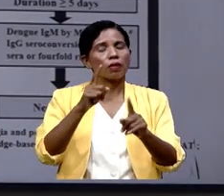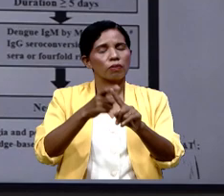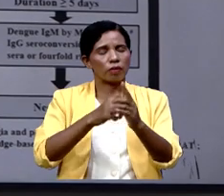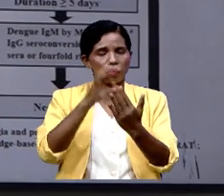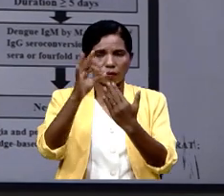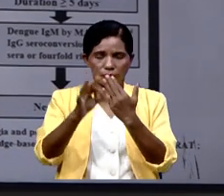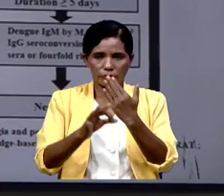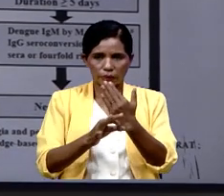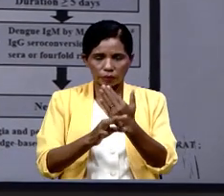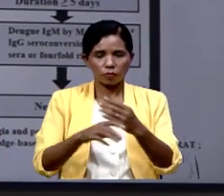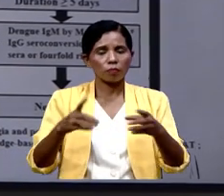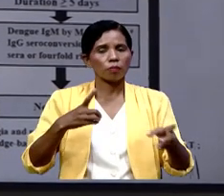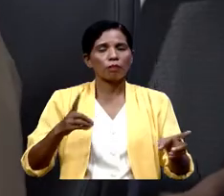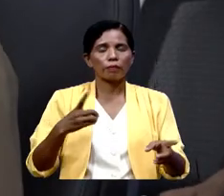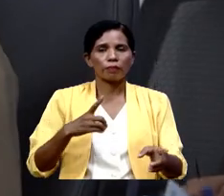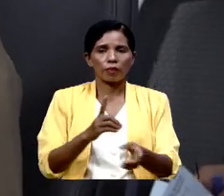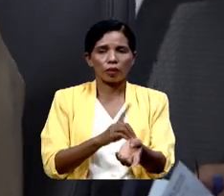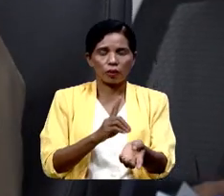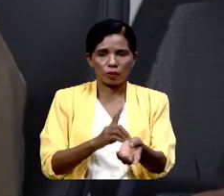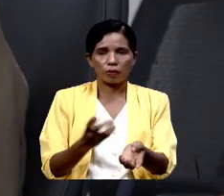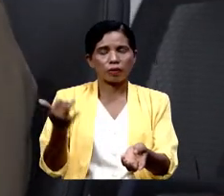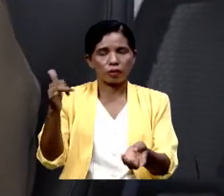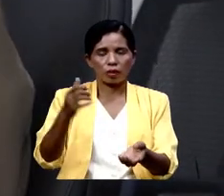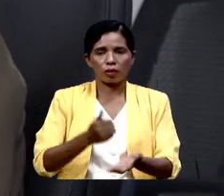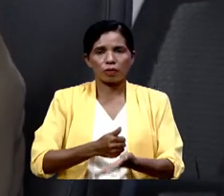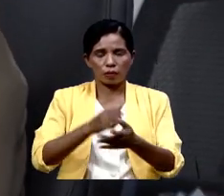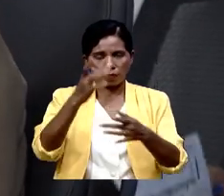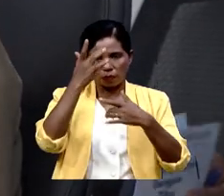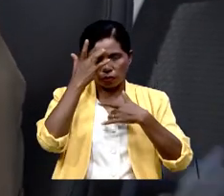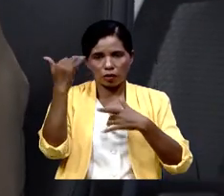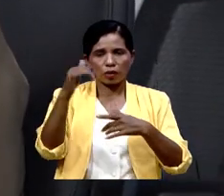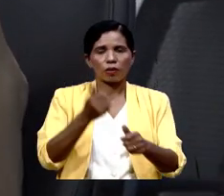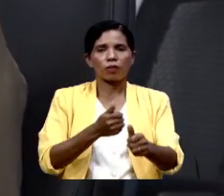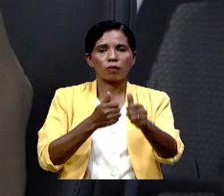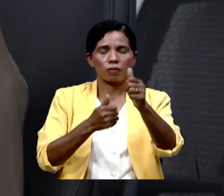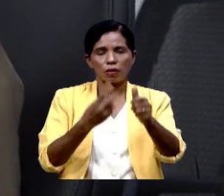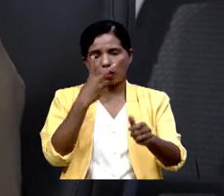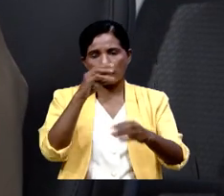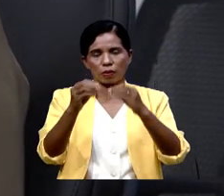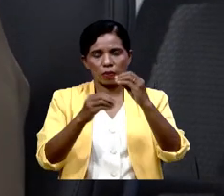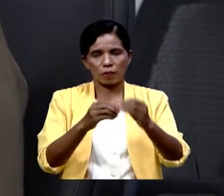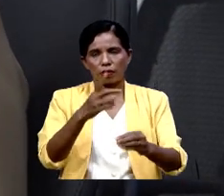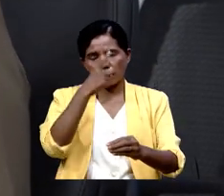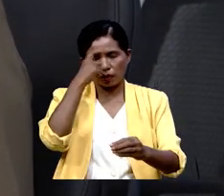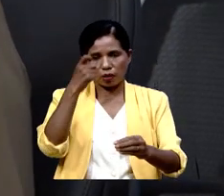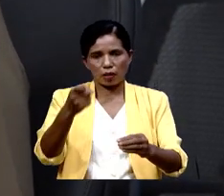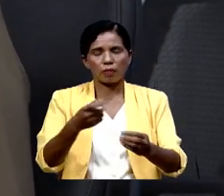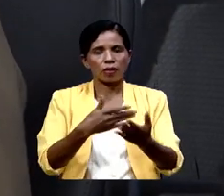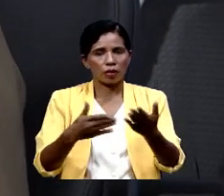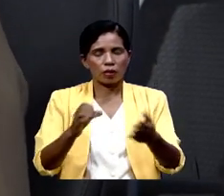ne pessoal saúde halo tratamento pa paciente sira baseadet ba sintomático tamba Reajentes